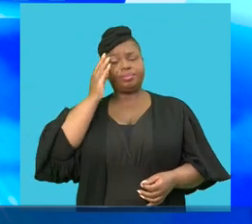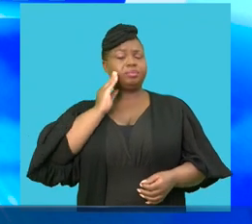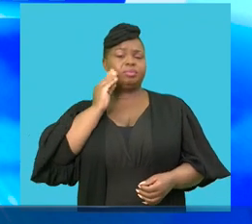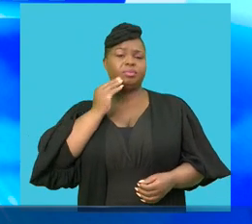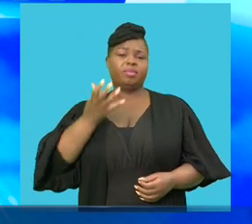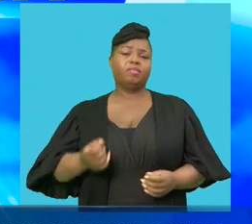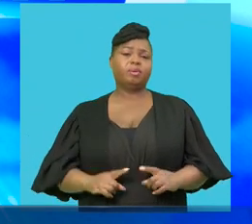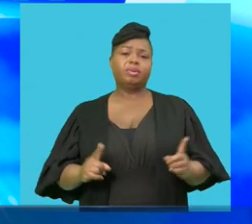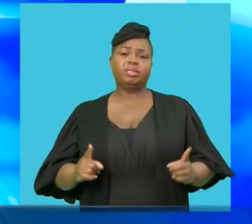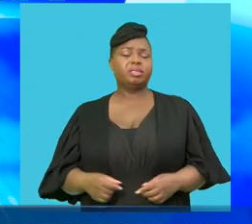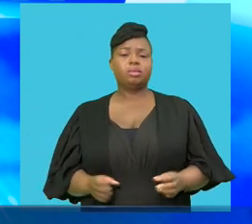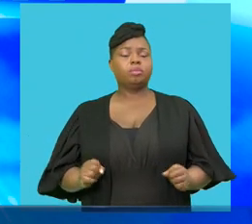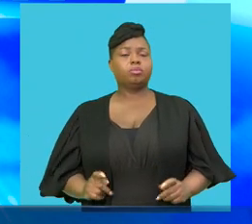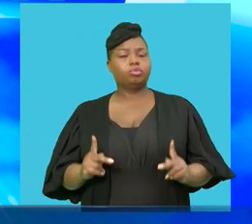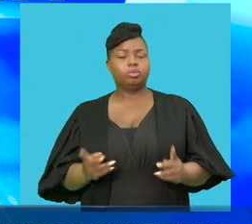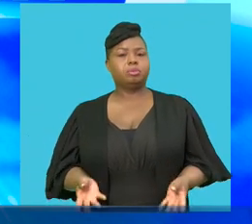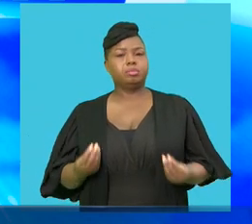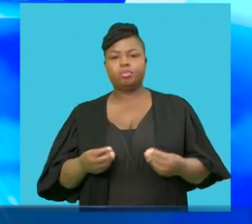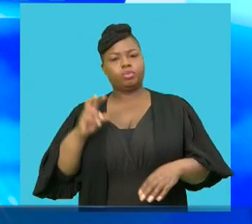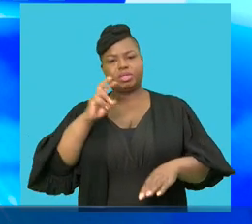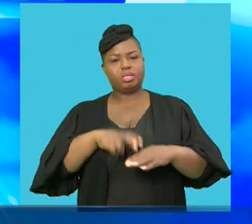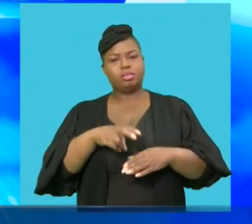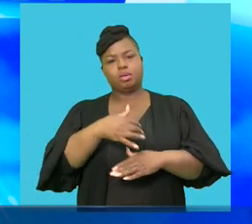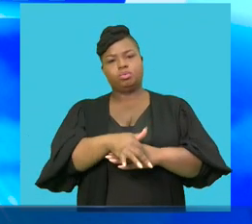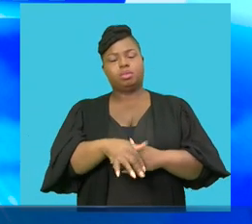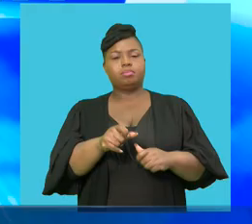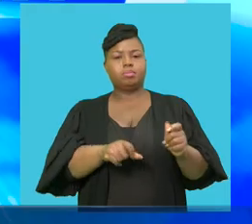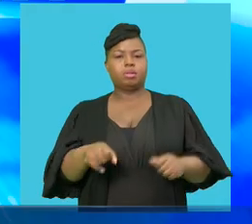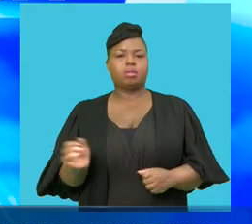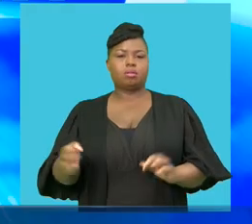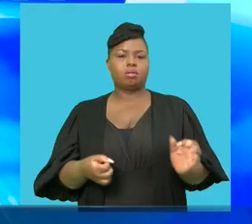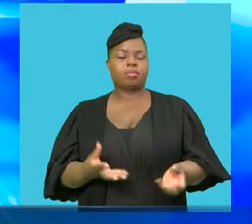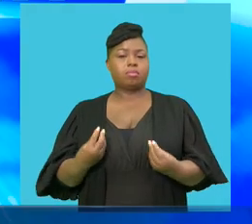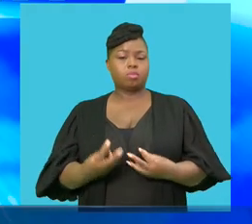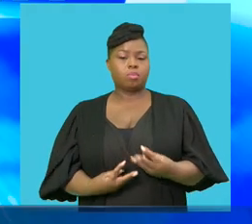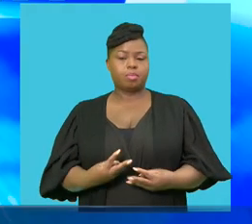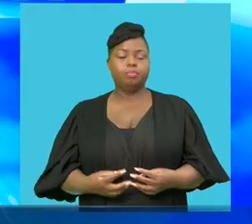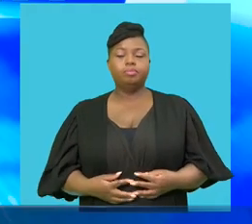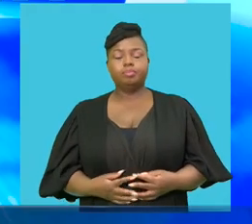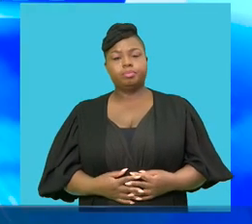umsebenzi kwaye akukho mfuneko yokuba kude kuyokuqashwa abantu bangaphandle bekhona.